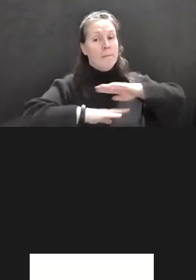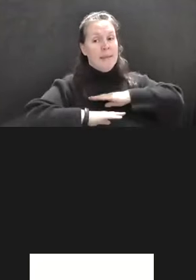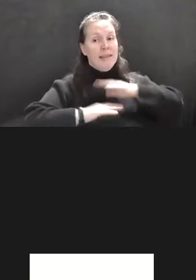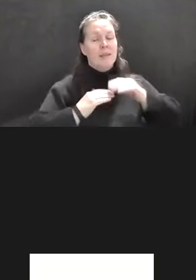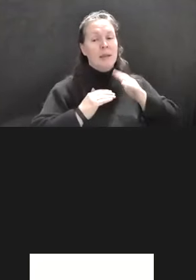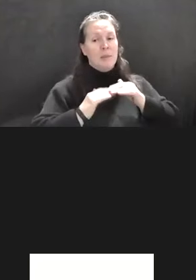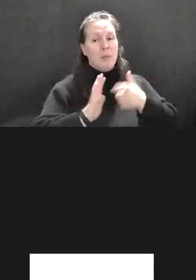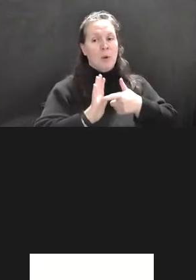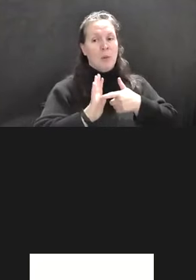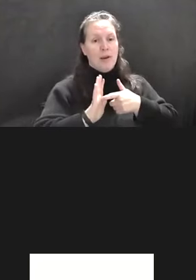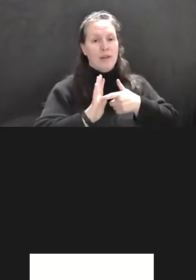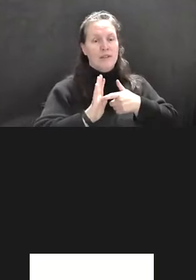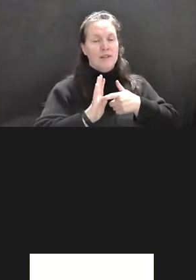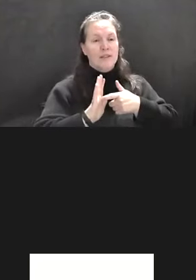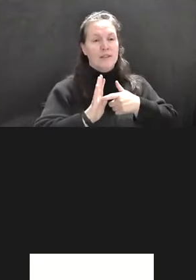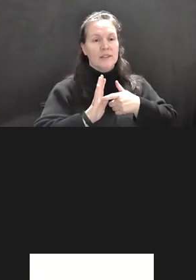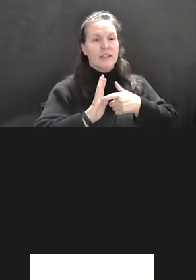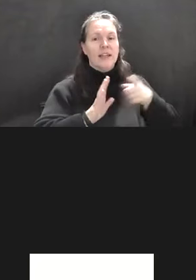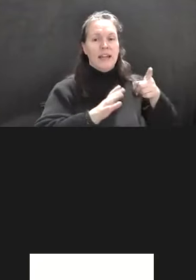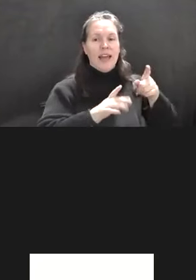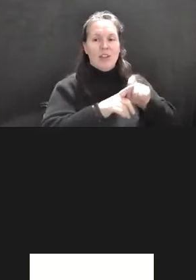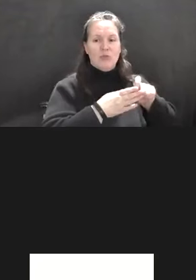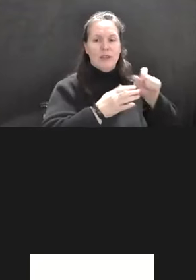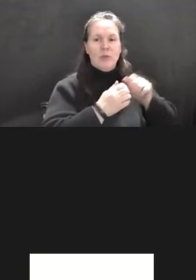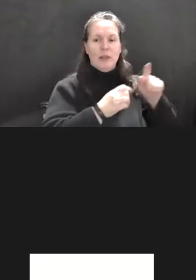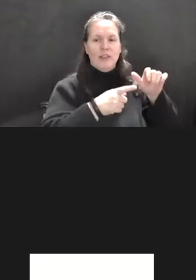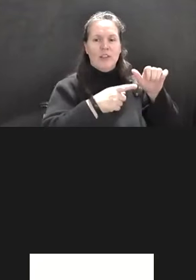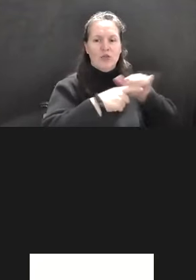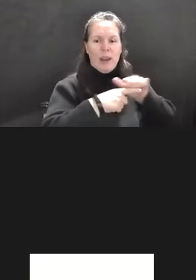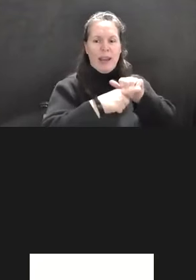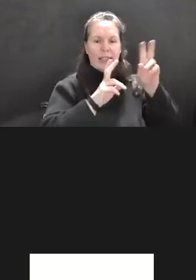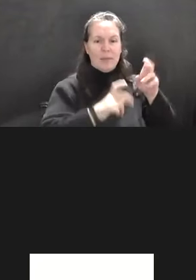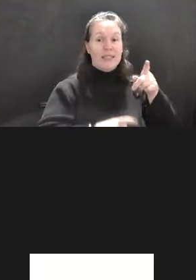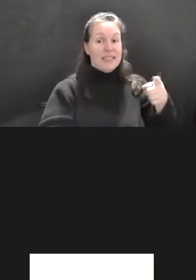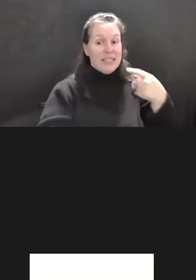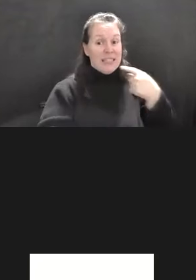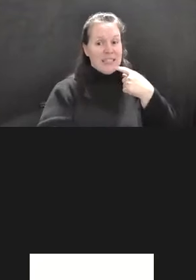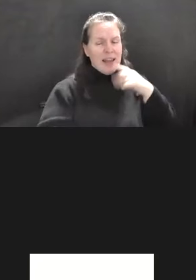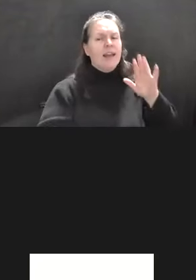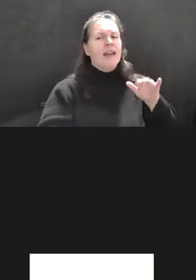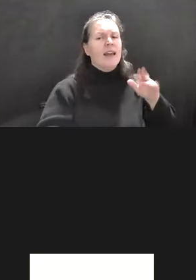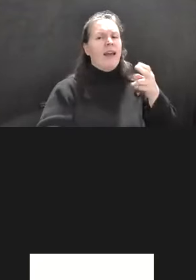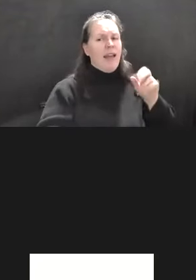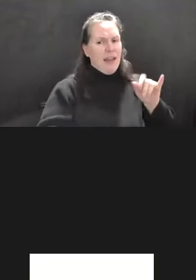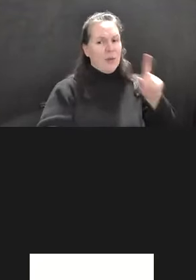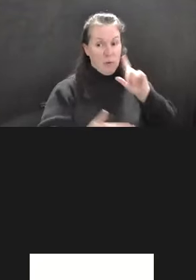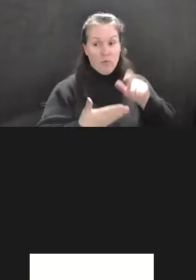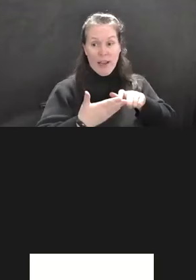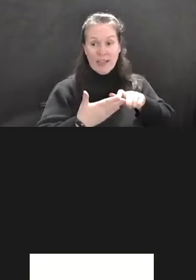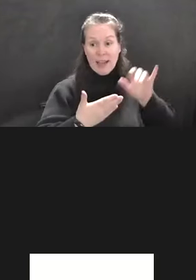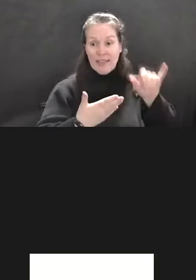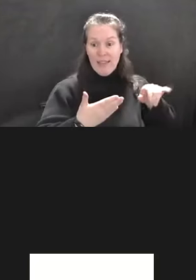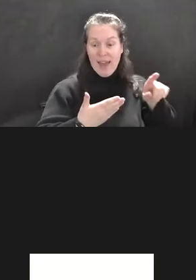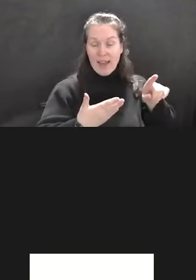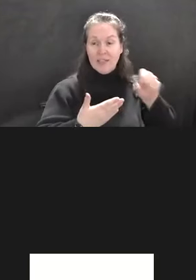as written in training topics here. And so what this is doing is saying, hey, we recognize that.